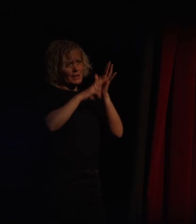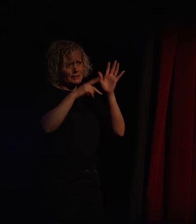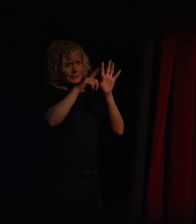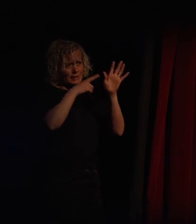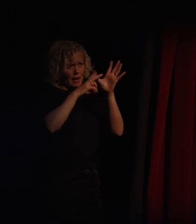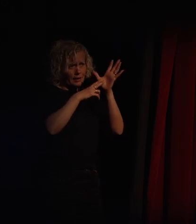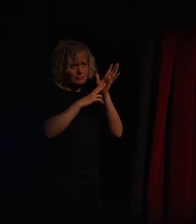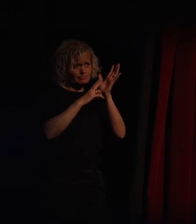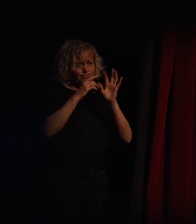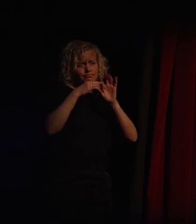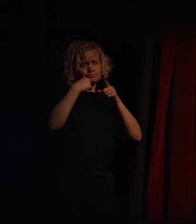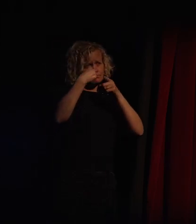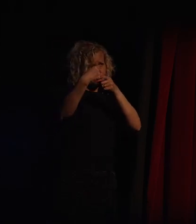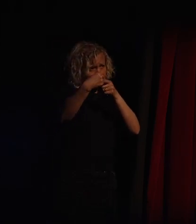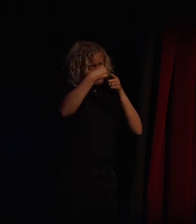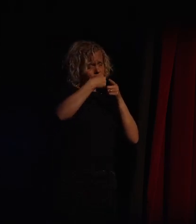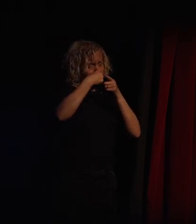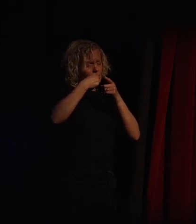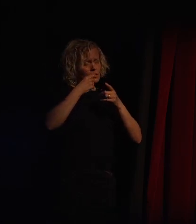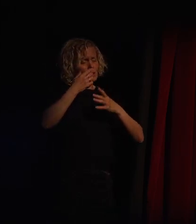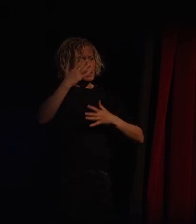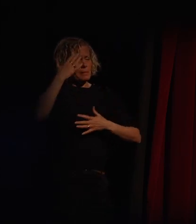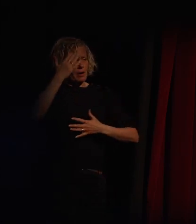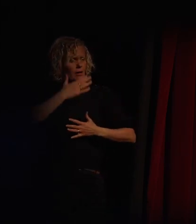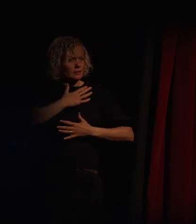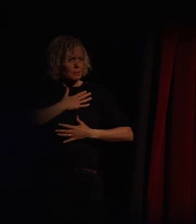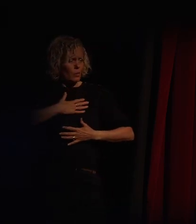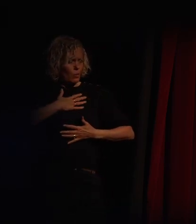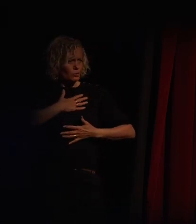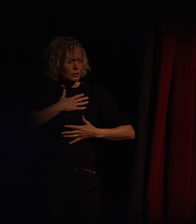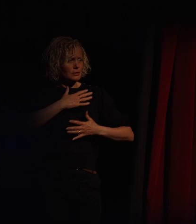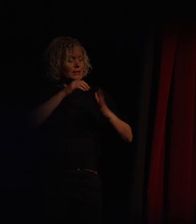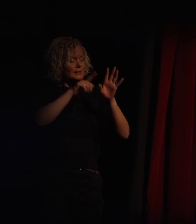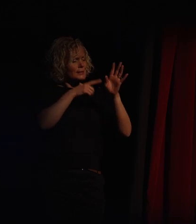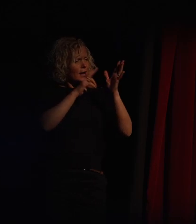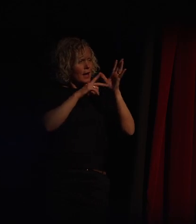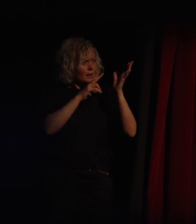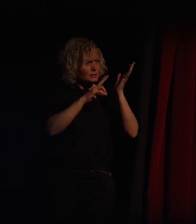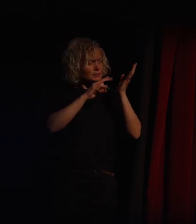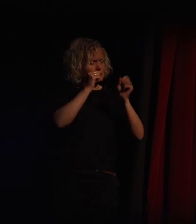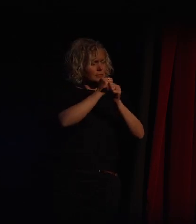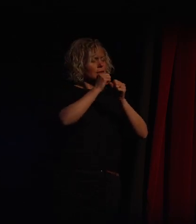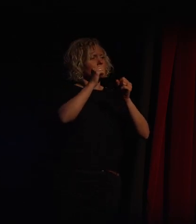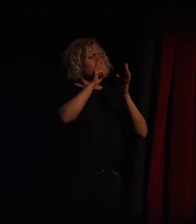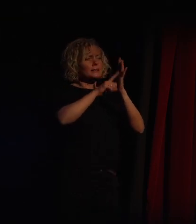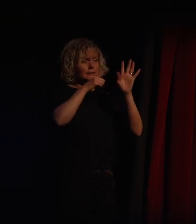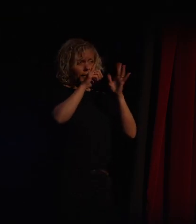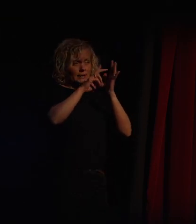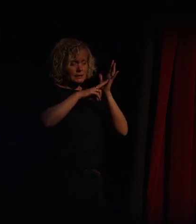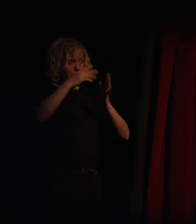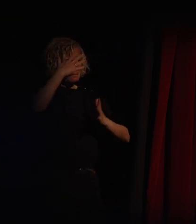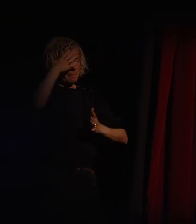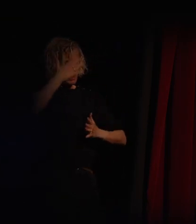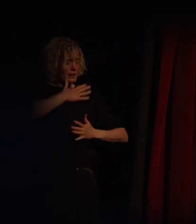yang. Yang is your mind and your emotions, while yin is your body. By practicing Tai